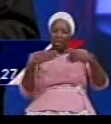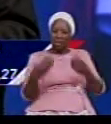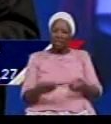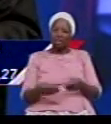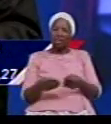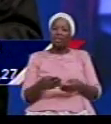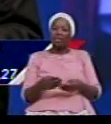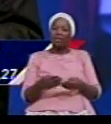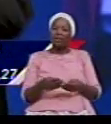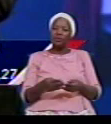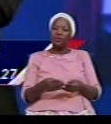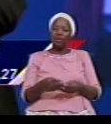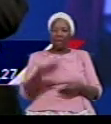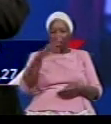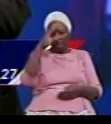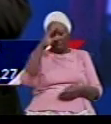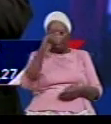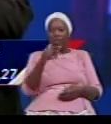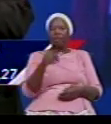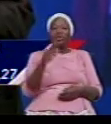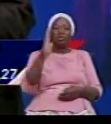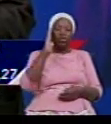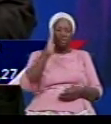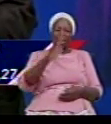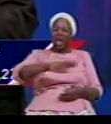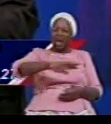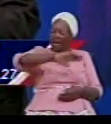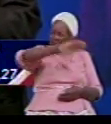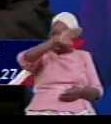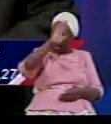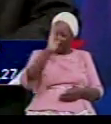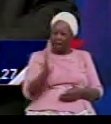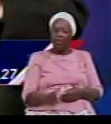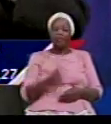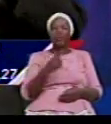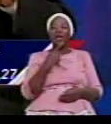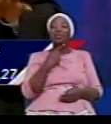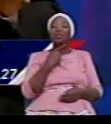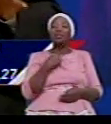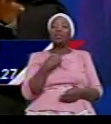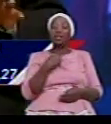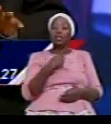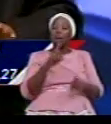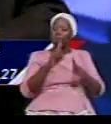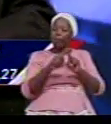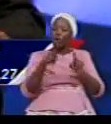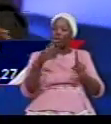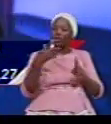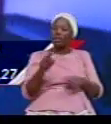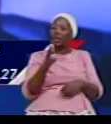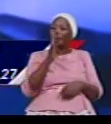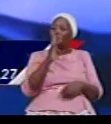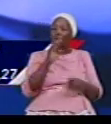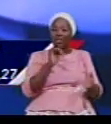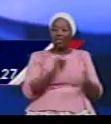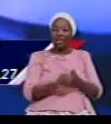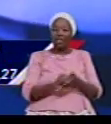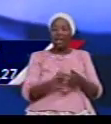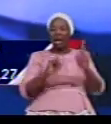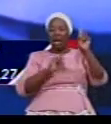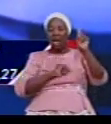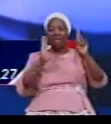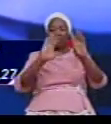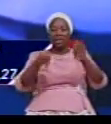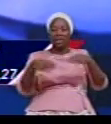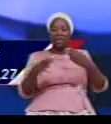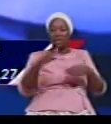give him shall never thirst, but the water that I shall give